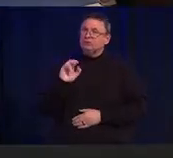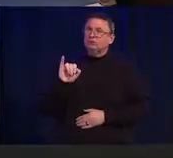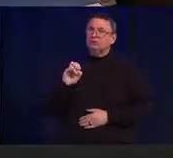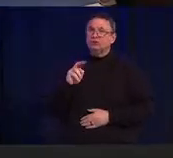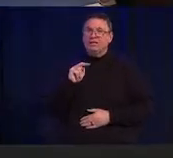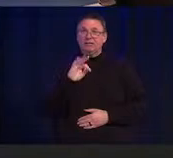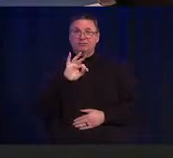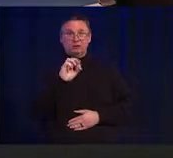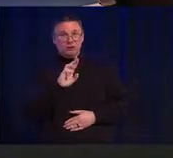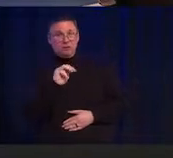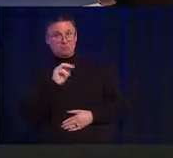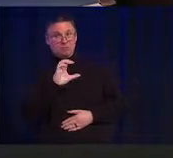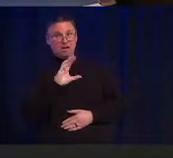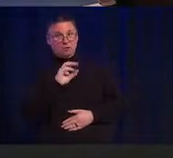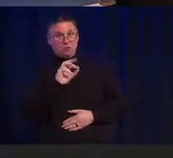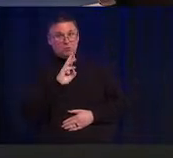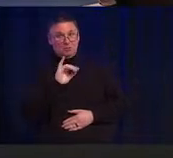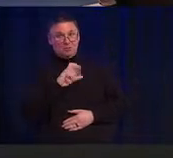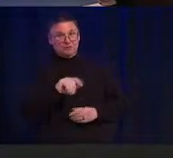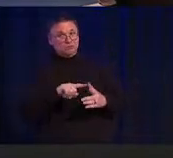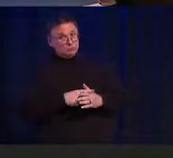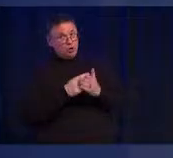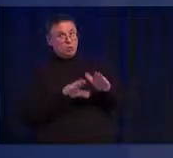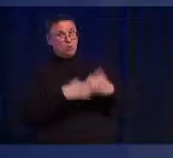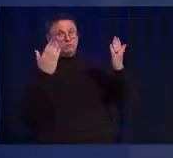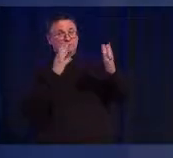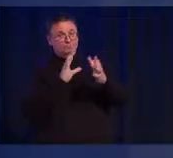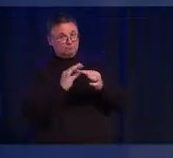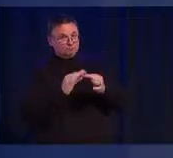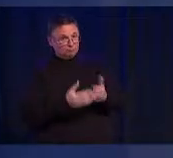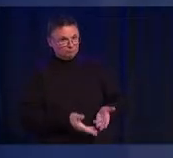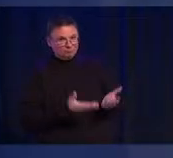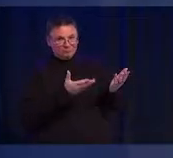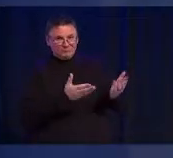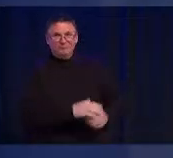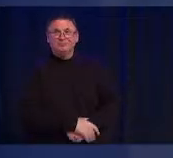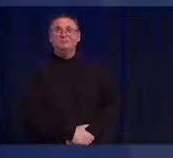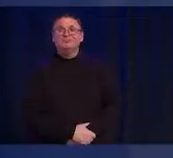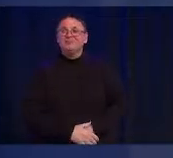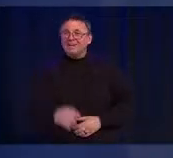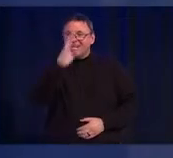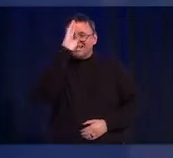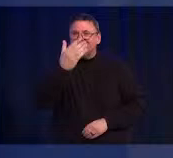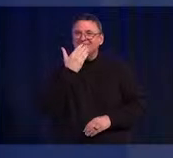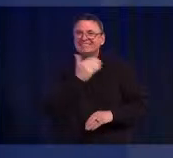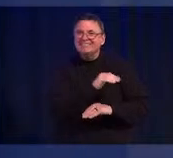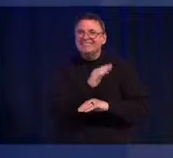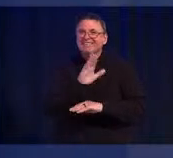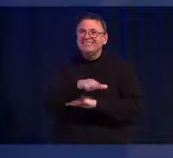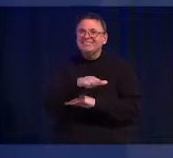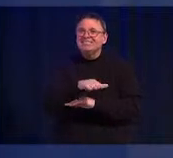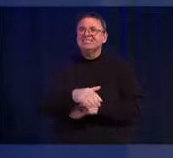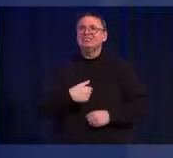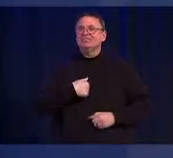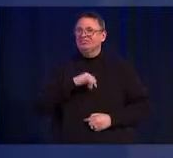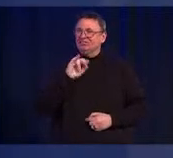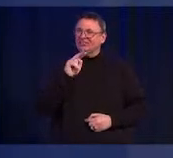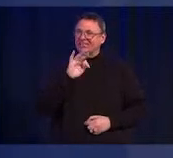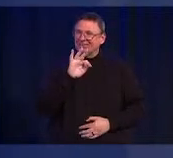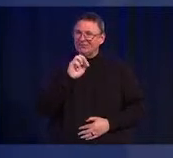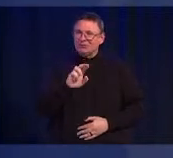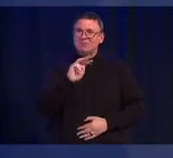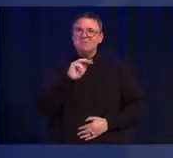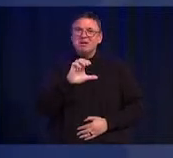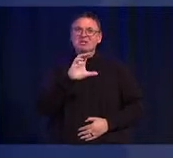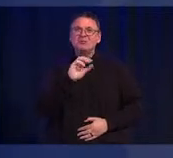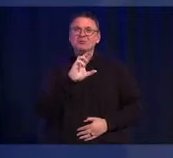McCormick, you have 1 minute to make an opening statement. Good evening, Hoosiers. I am Jennifer McCormick. I am a wife and I am a proud military